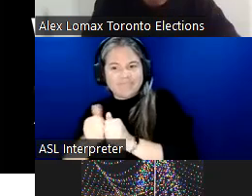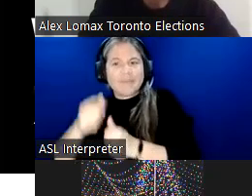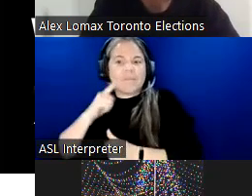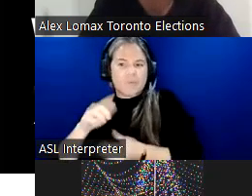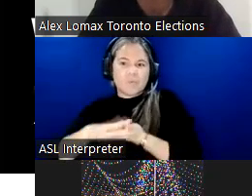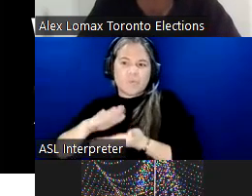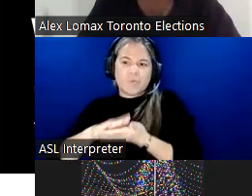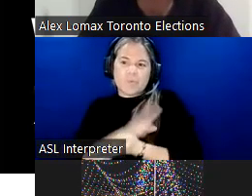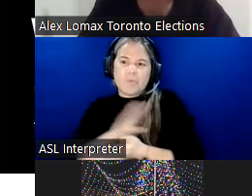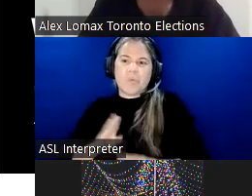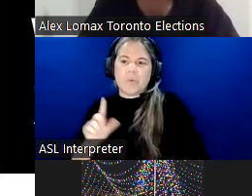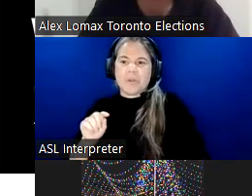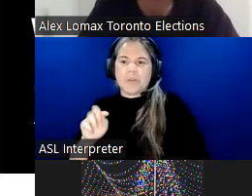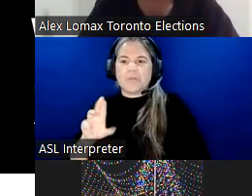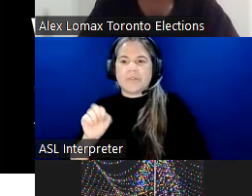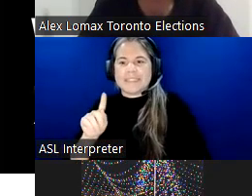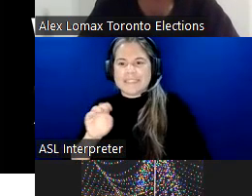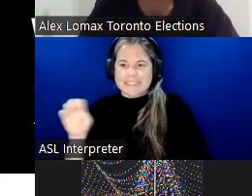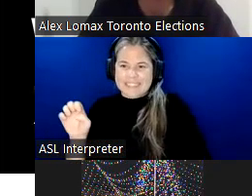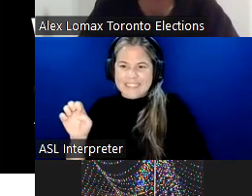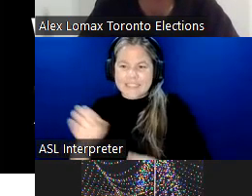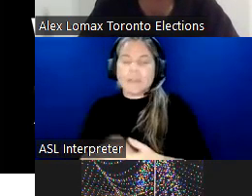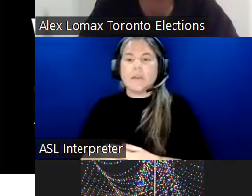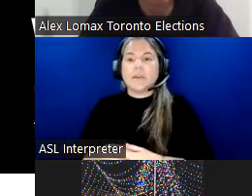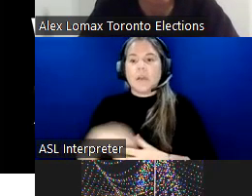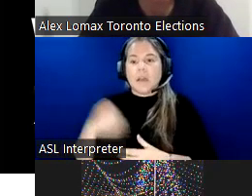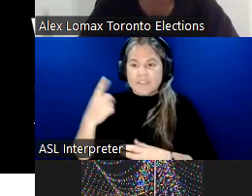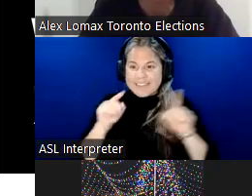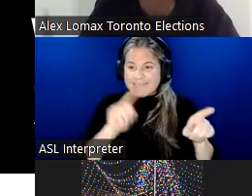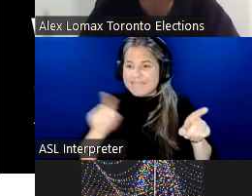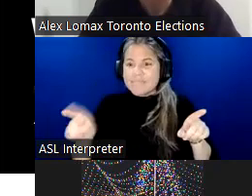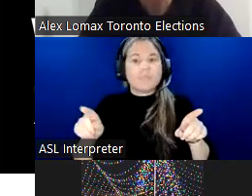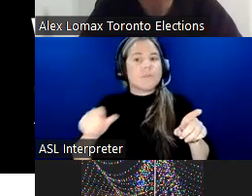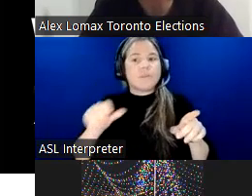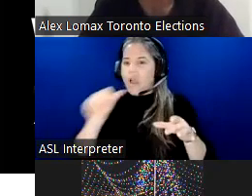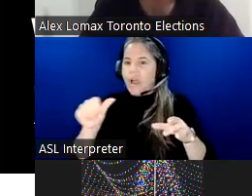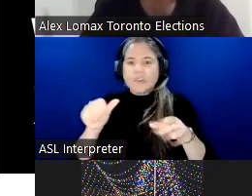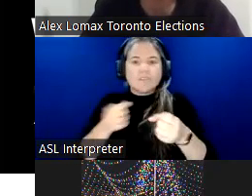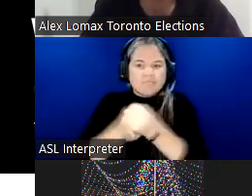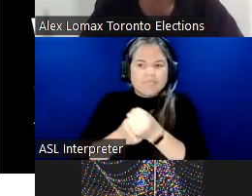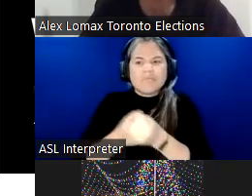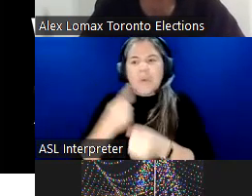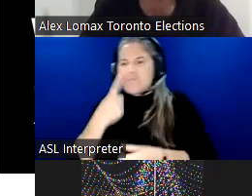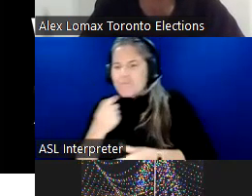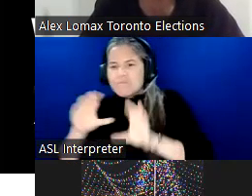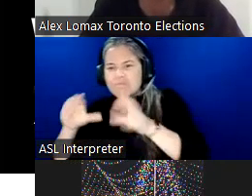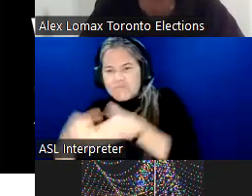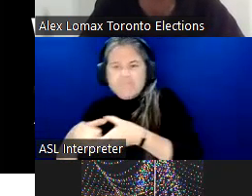And also, none of those people will be associated with a political party. All of those people will